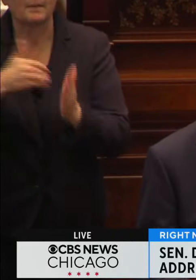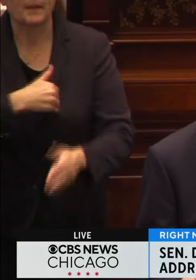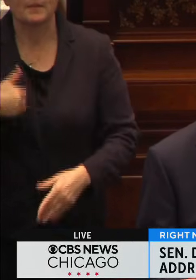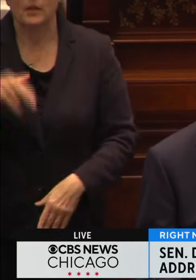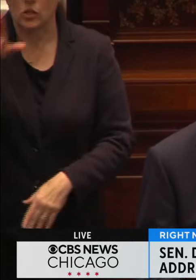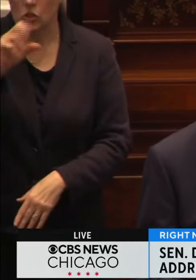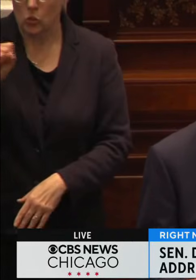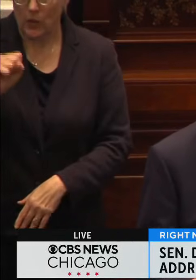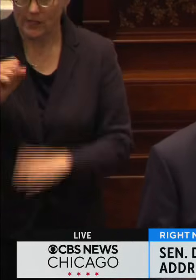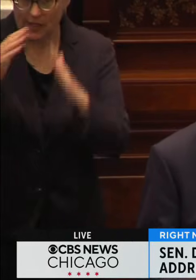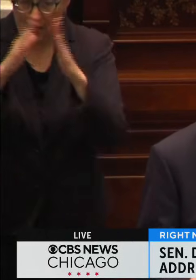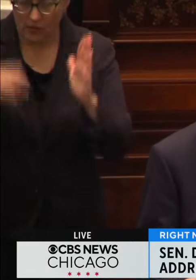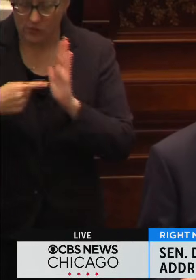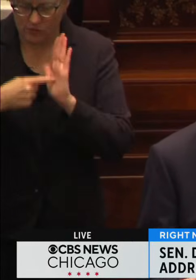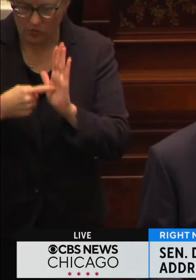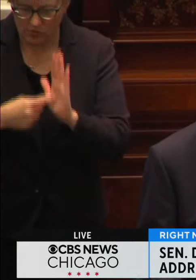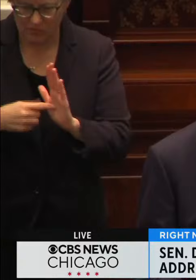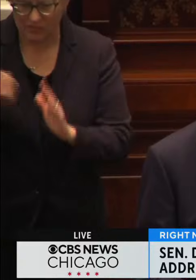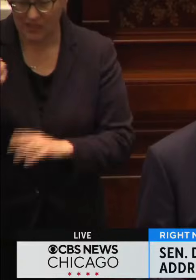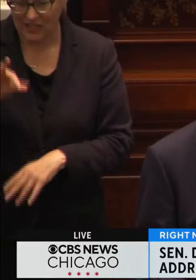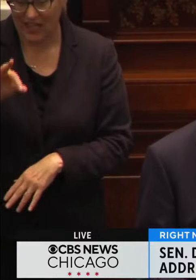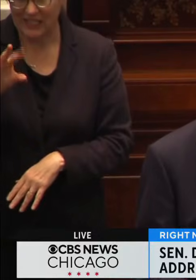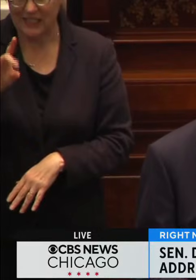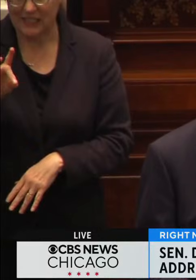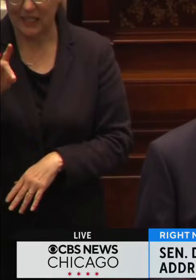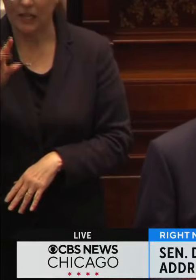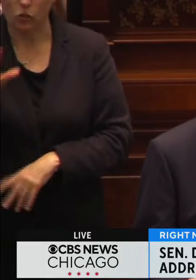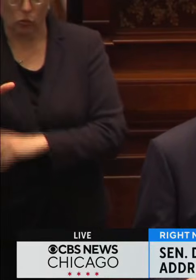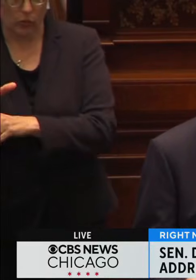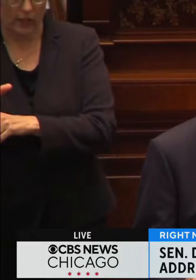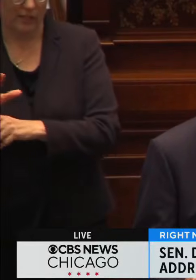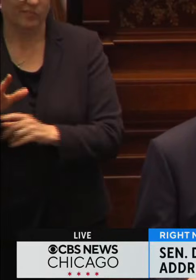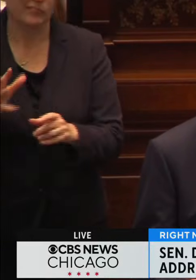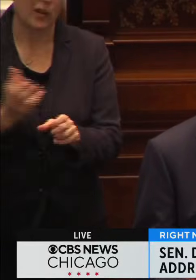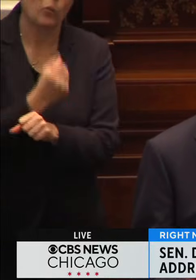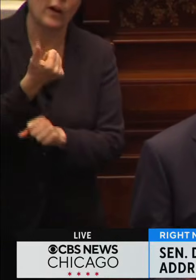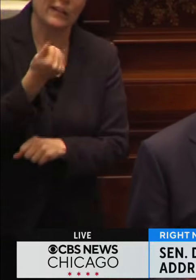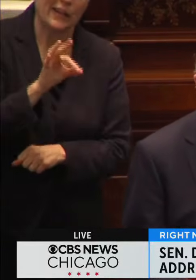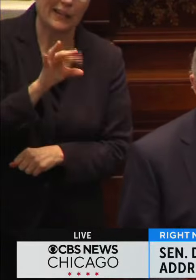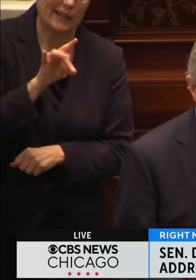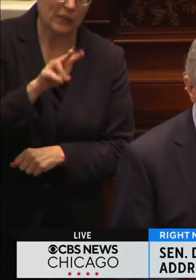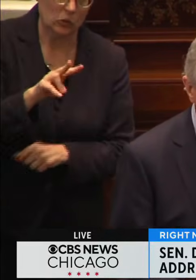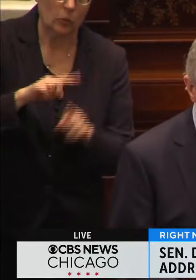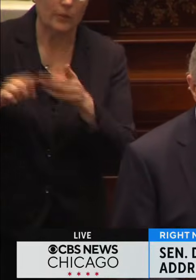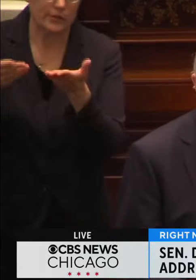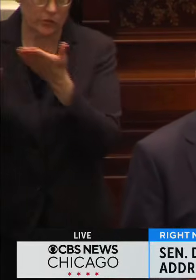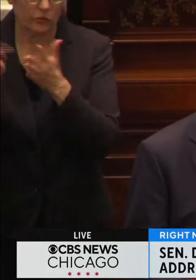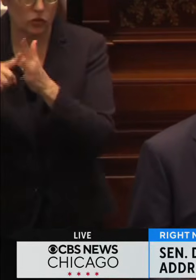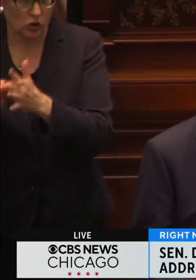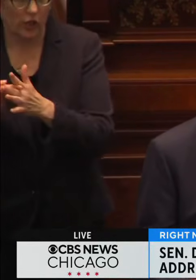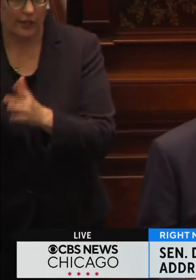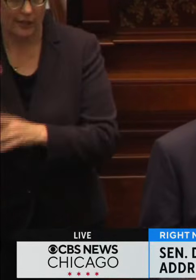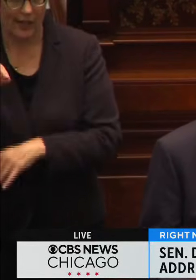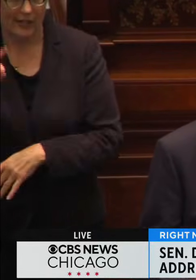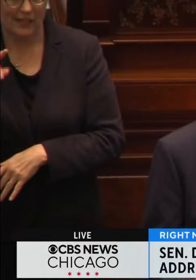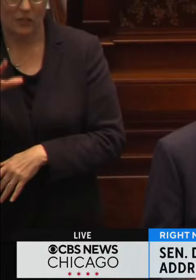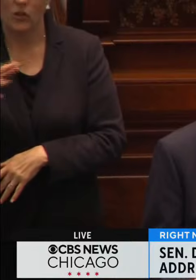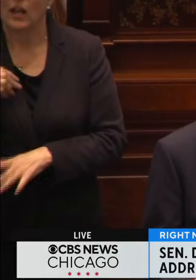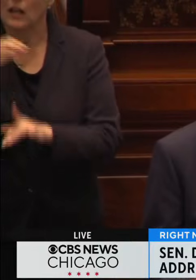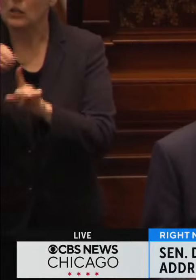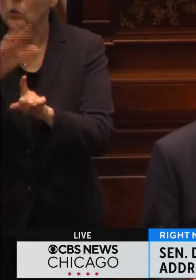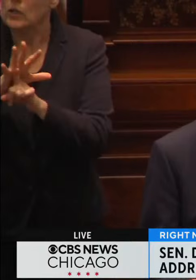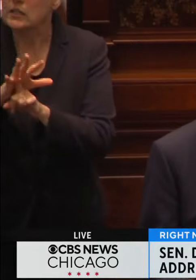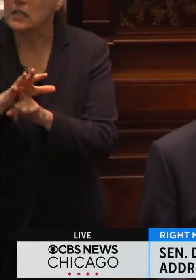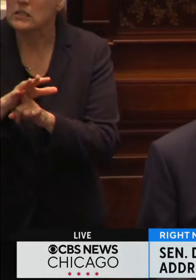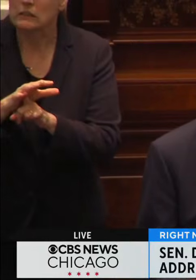1983, elected in 82, served in 83, we had orientation. And I remember the